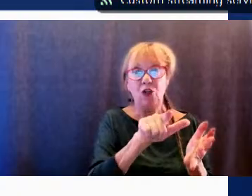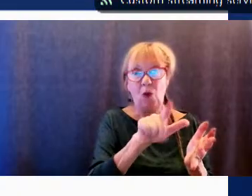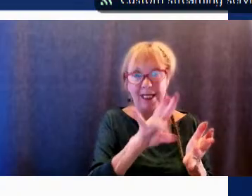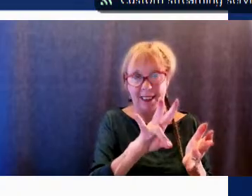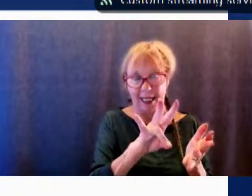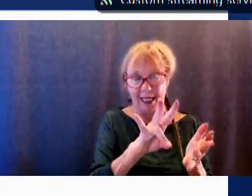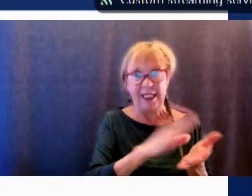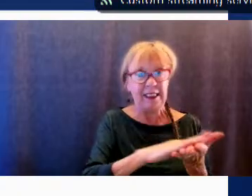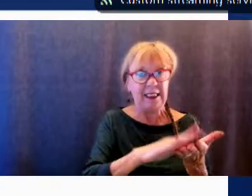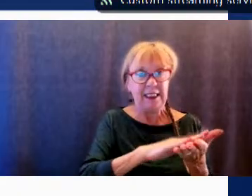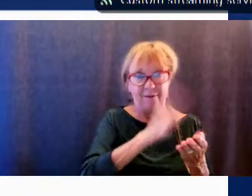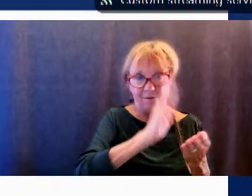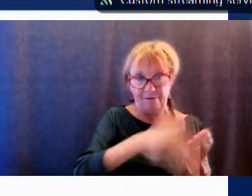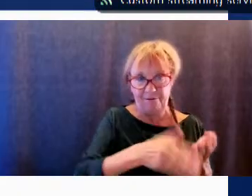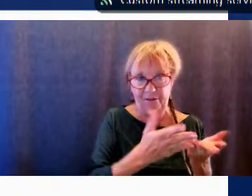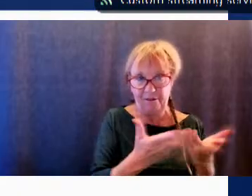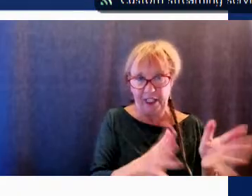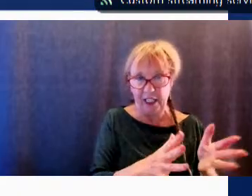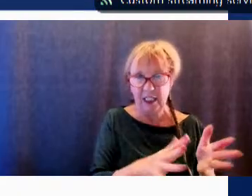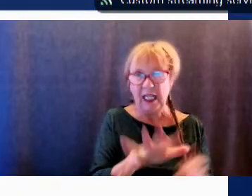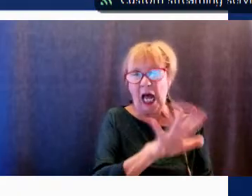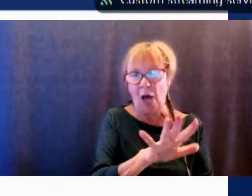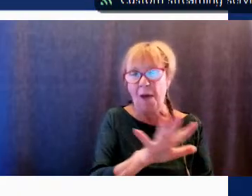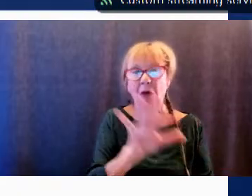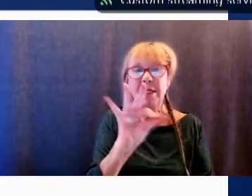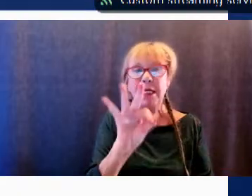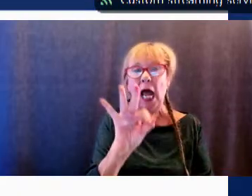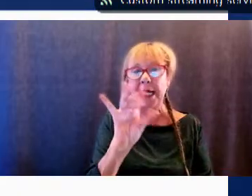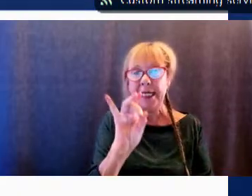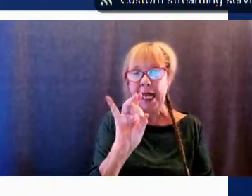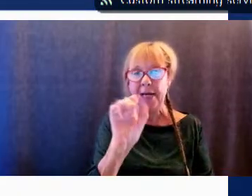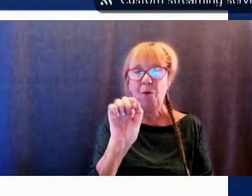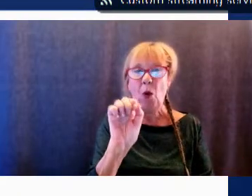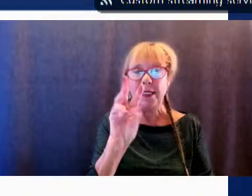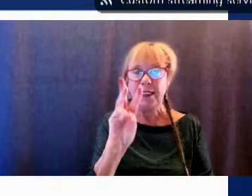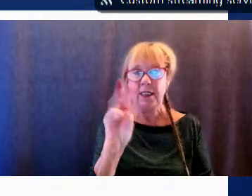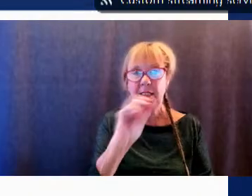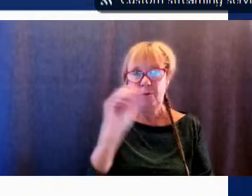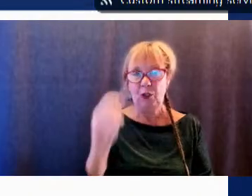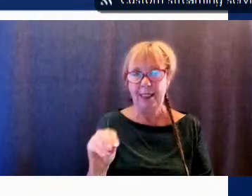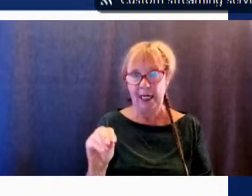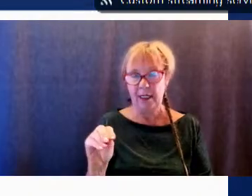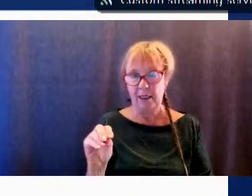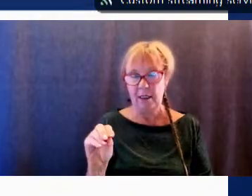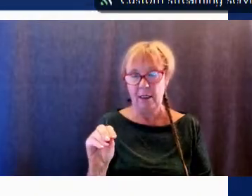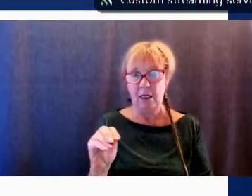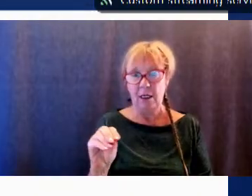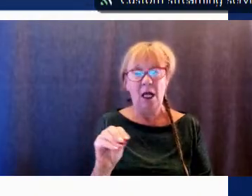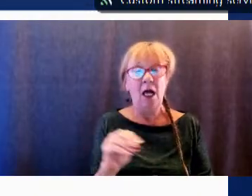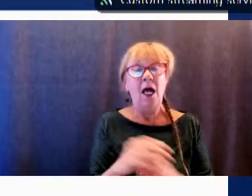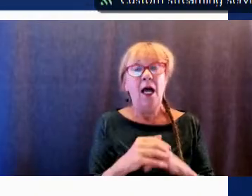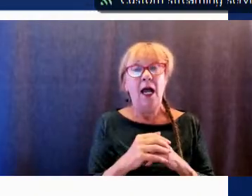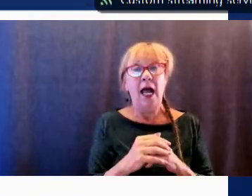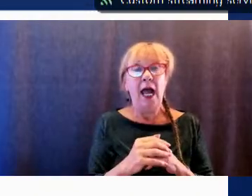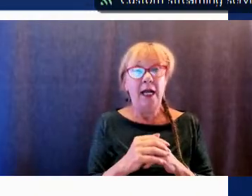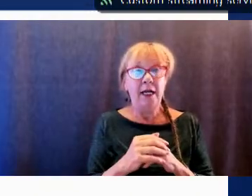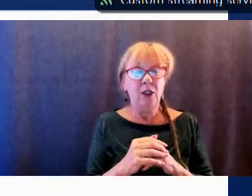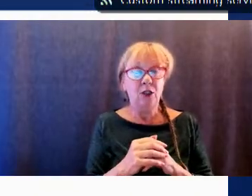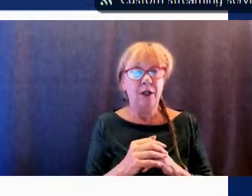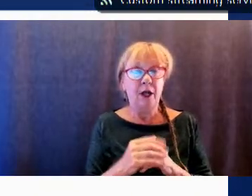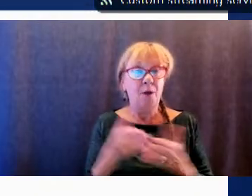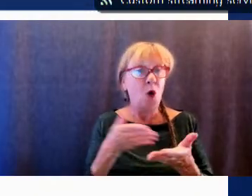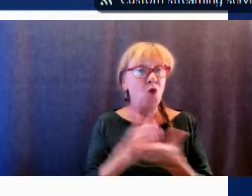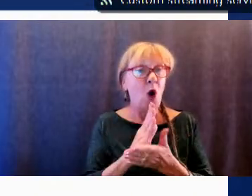5,527. So that is about 98.6%. And then in terms of returning that right of entry back